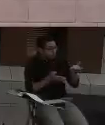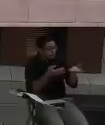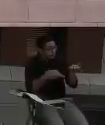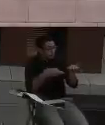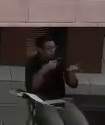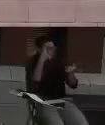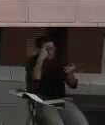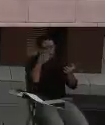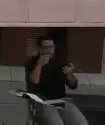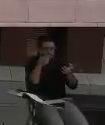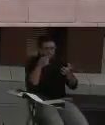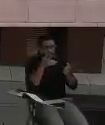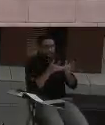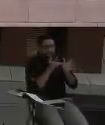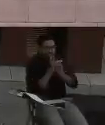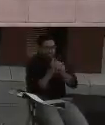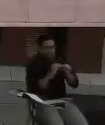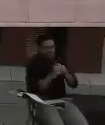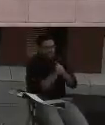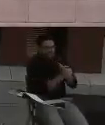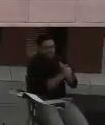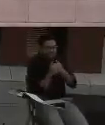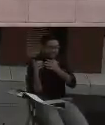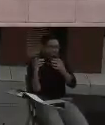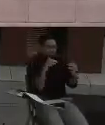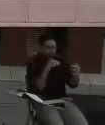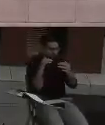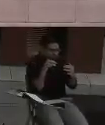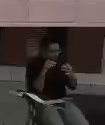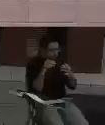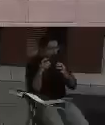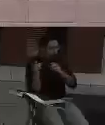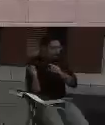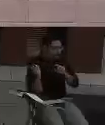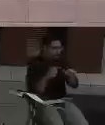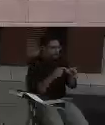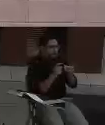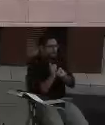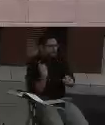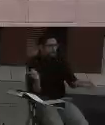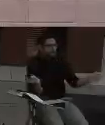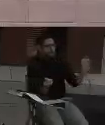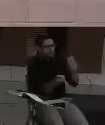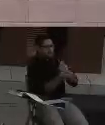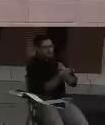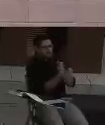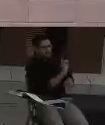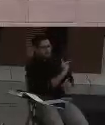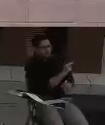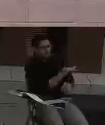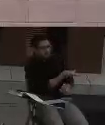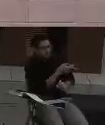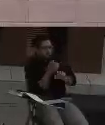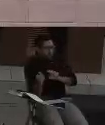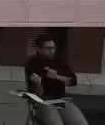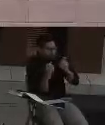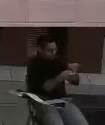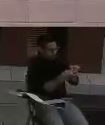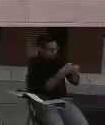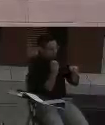Messiah, and in their mind, this Messiah is one who would come and shift the power of Rome. As a people who were